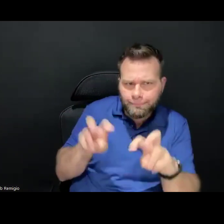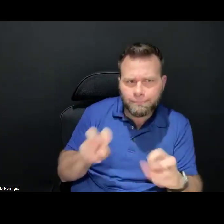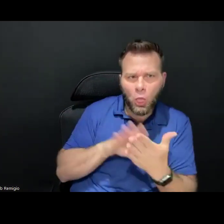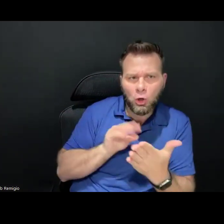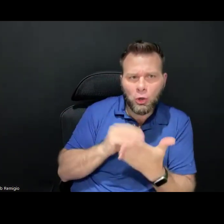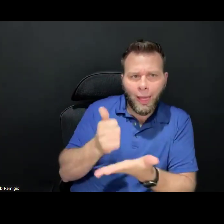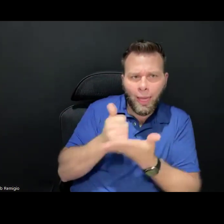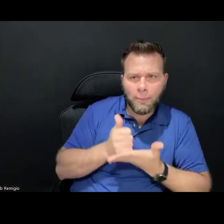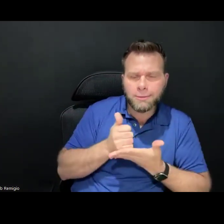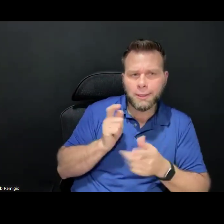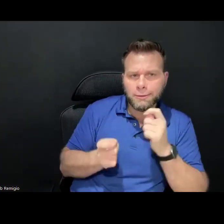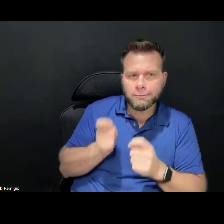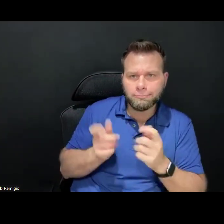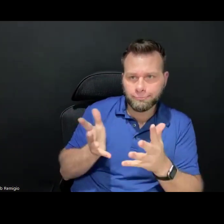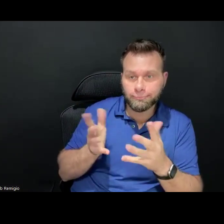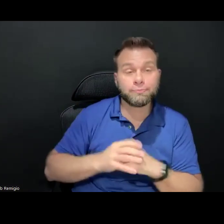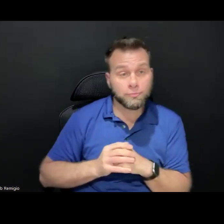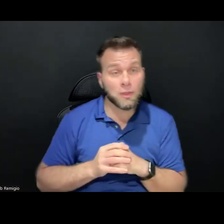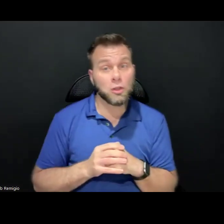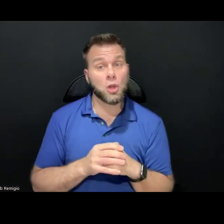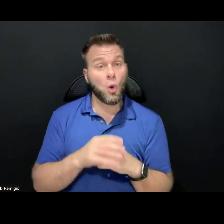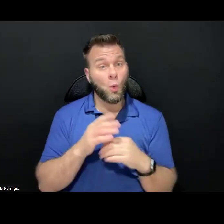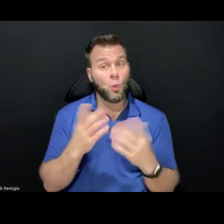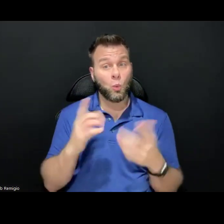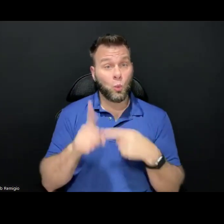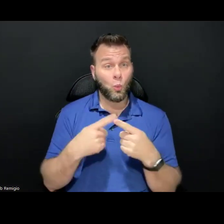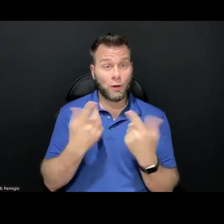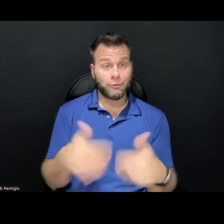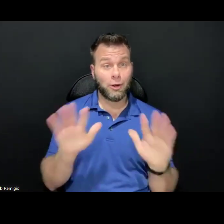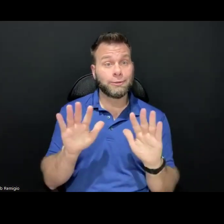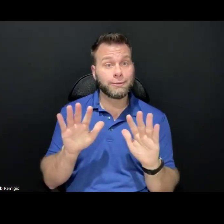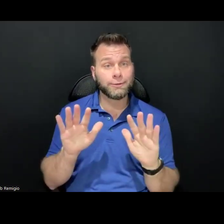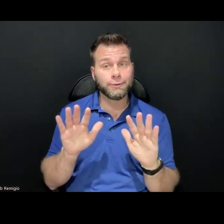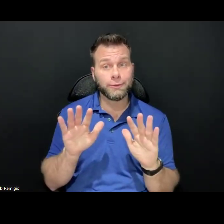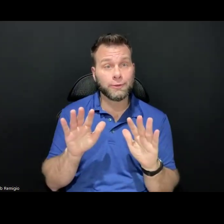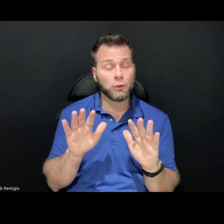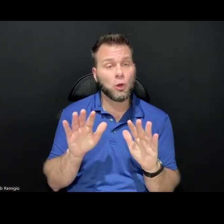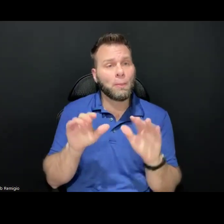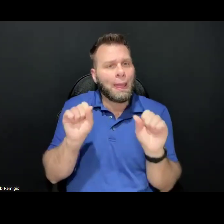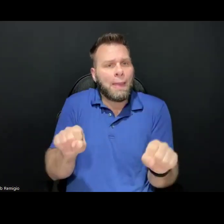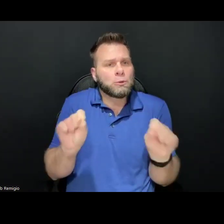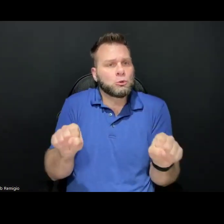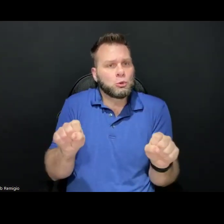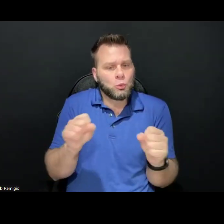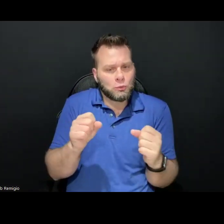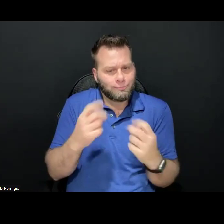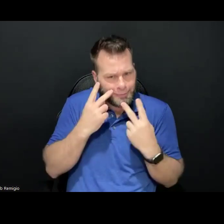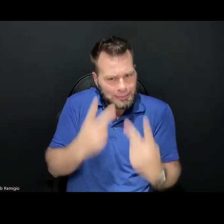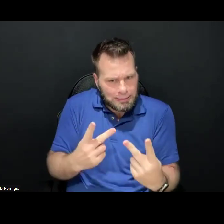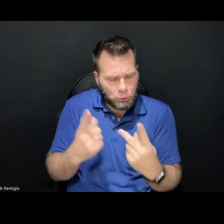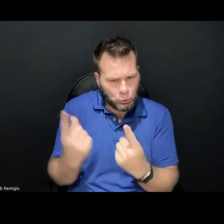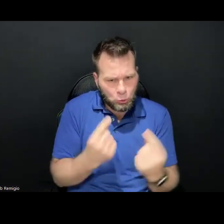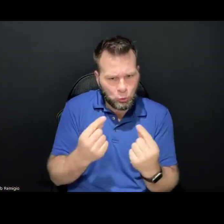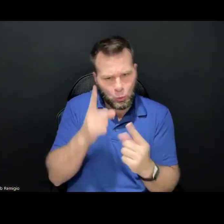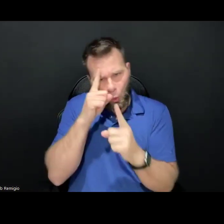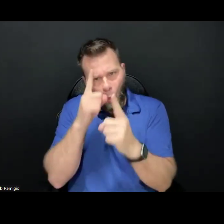to adjust as necessary, and at the end of the day, to be able to tell some level of story about what you set out to accomplish and